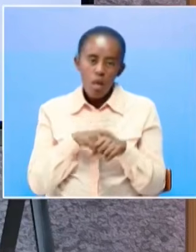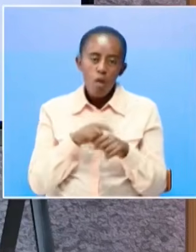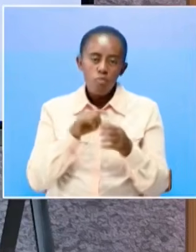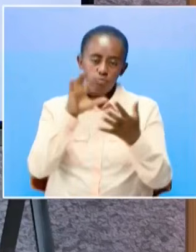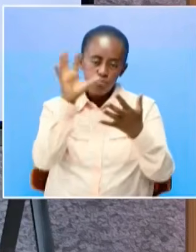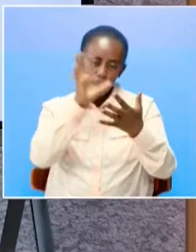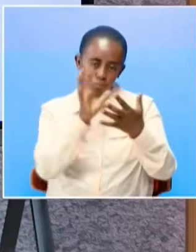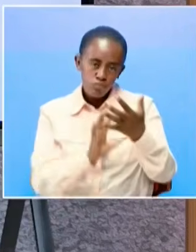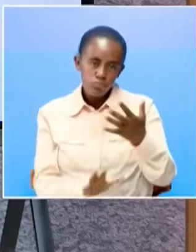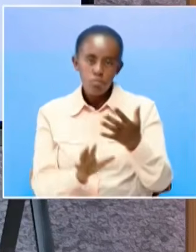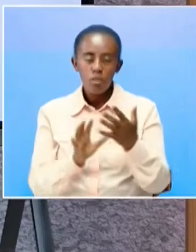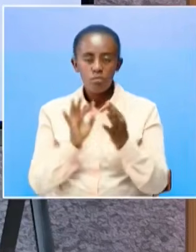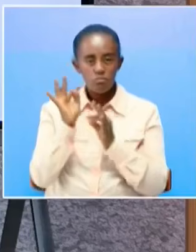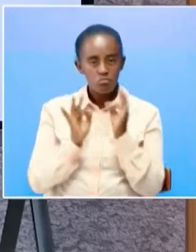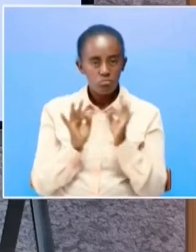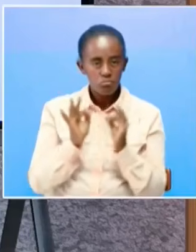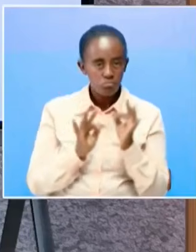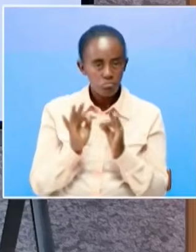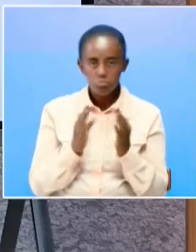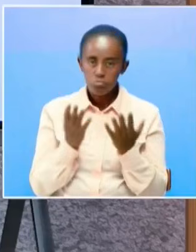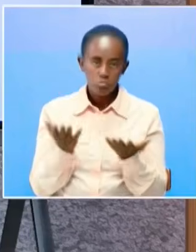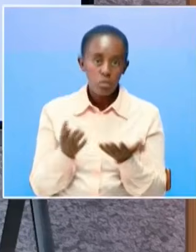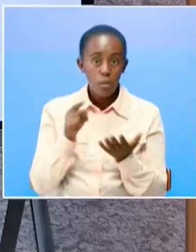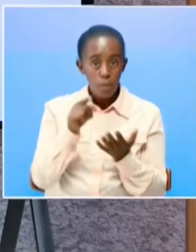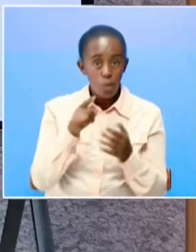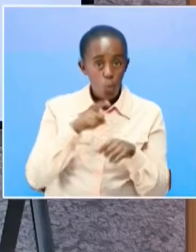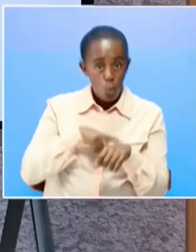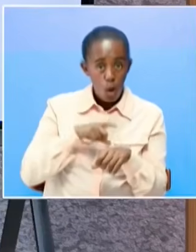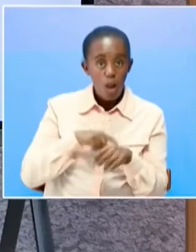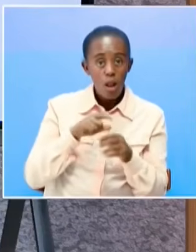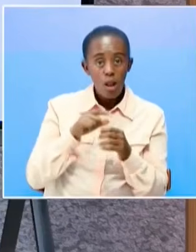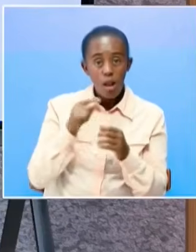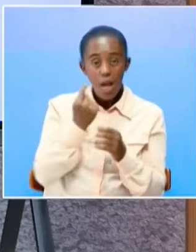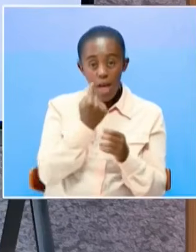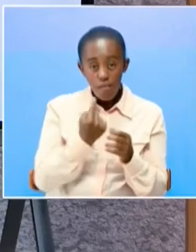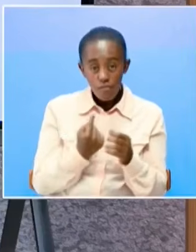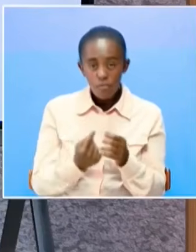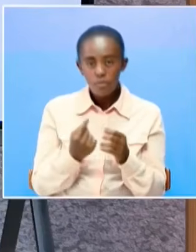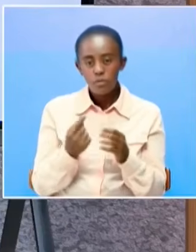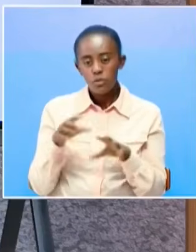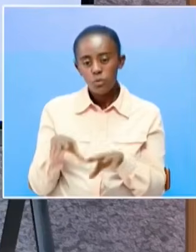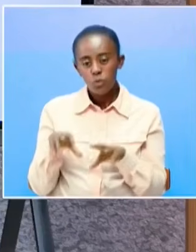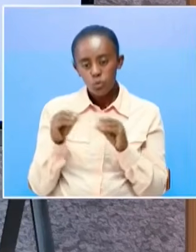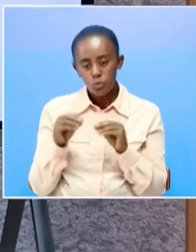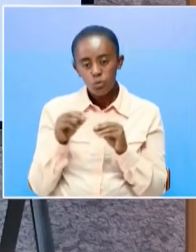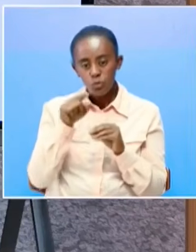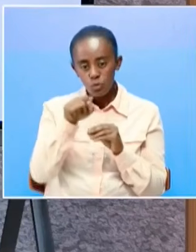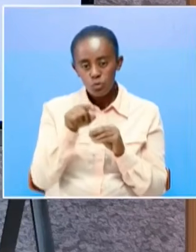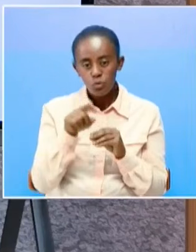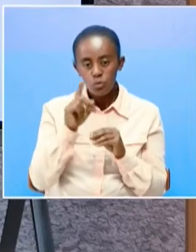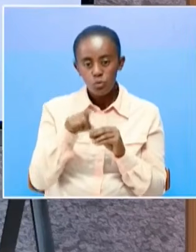write all points. While I'm writing, every student should